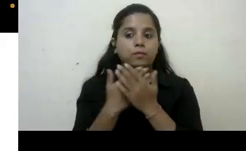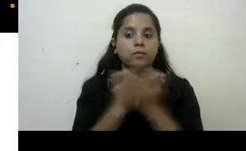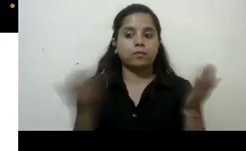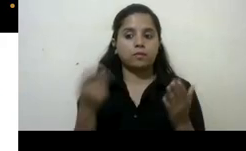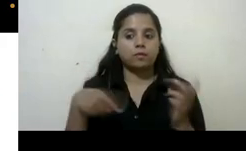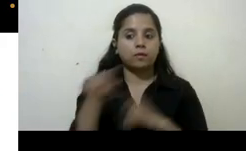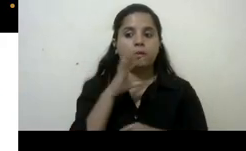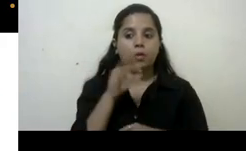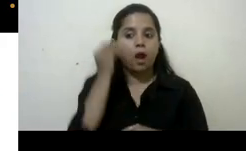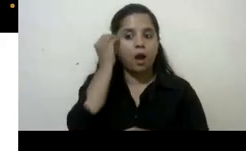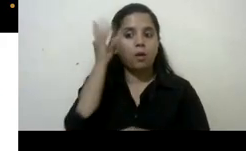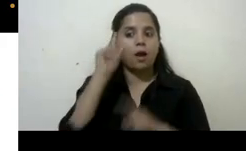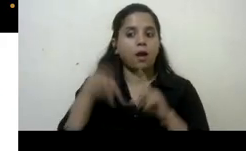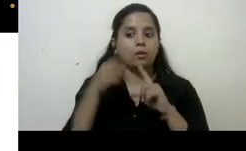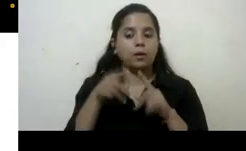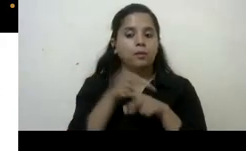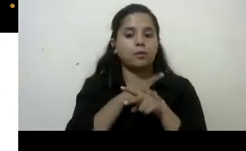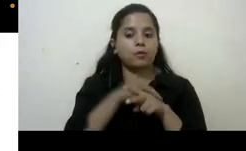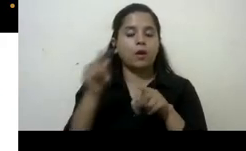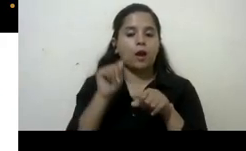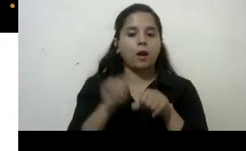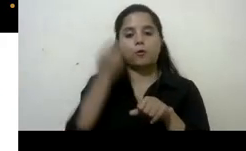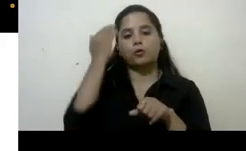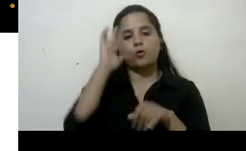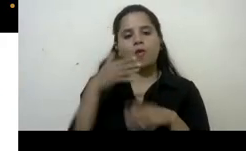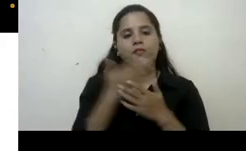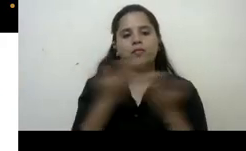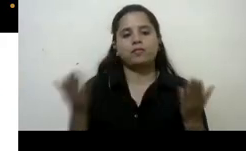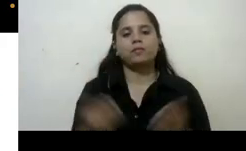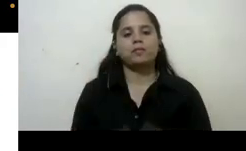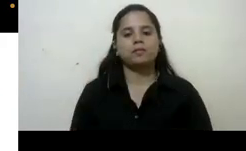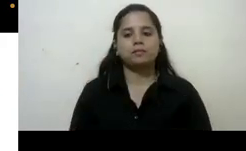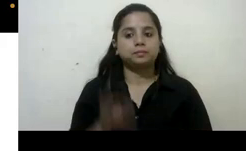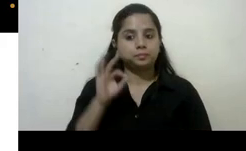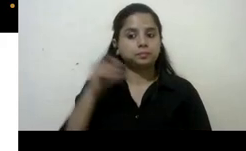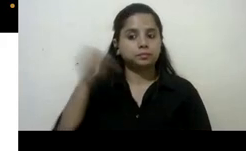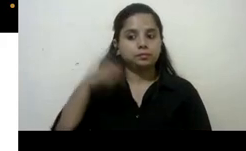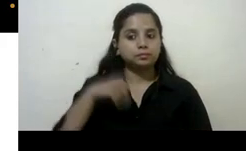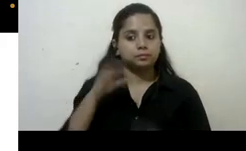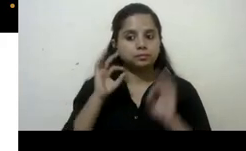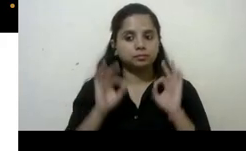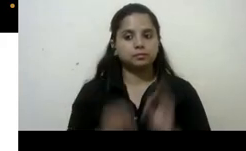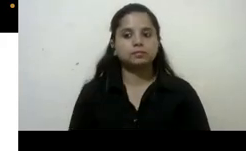much aware about these professional opportunities. Yeah, sharing. Yeah, good.